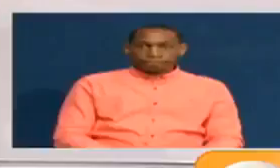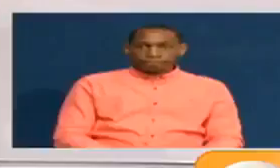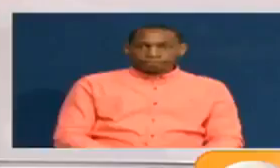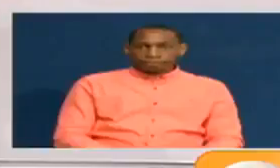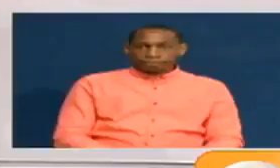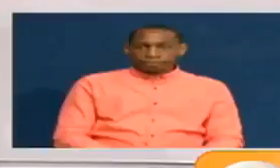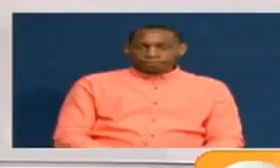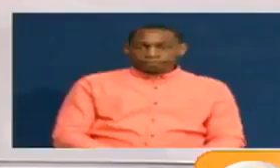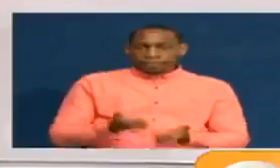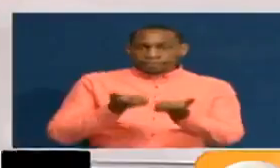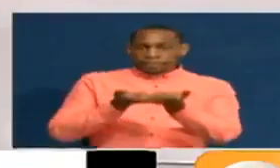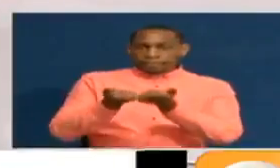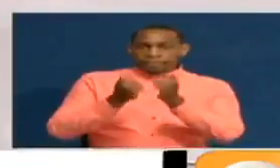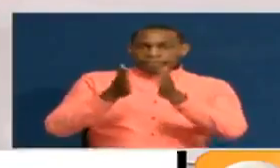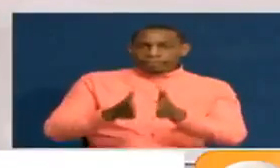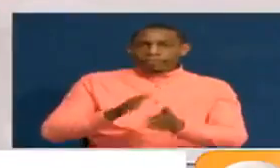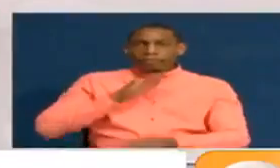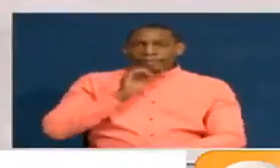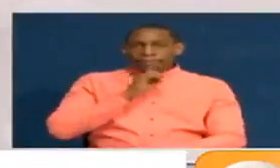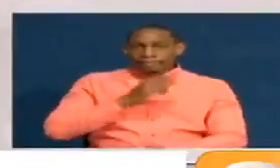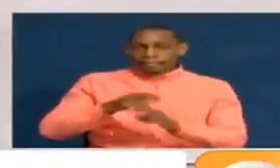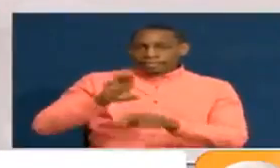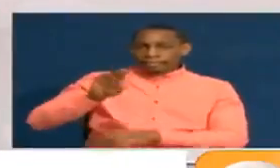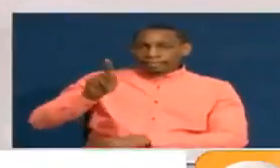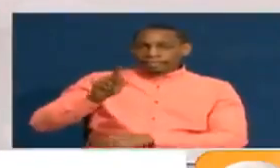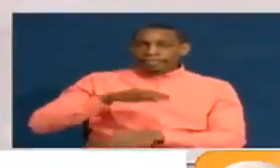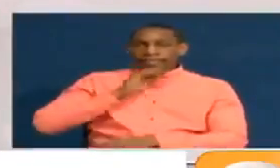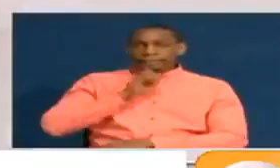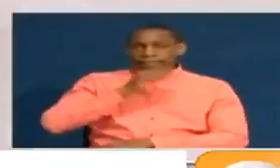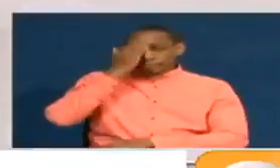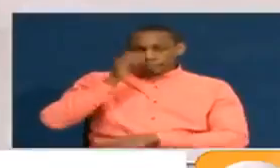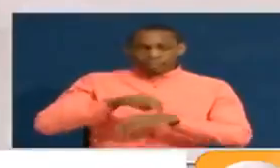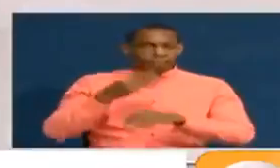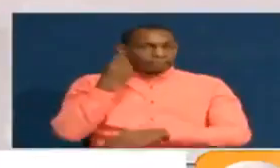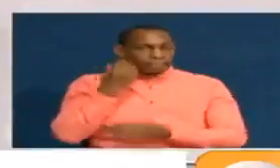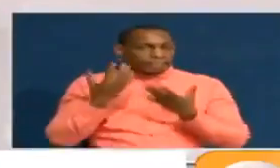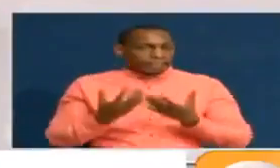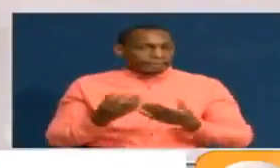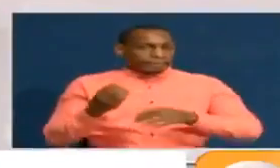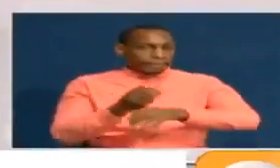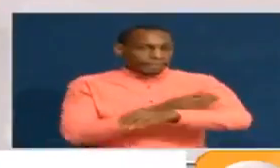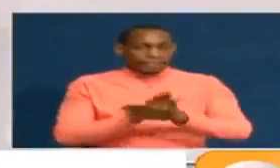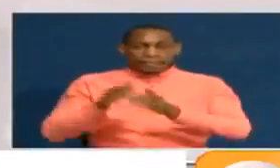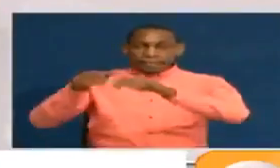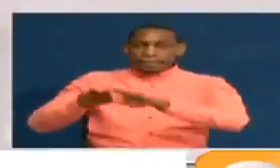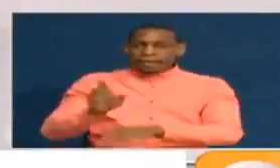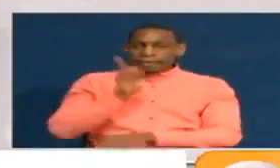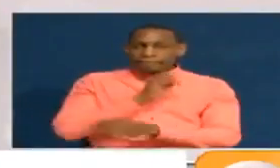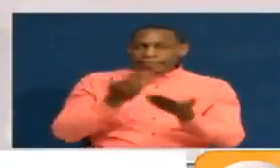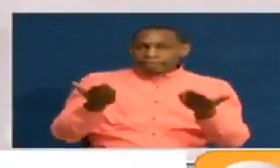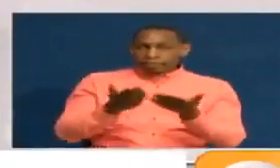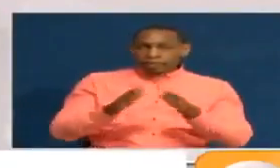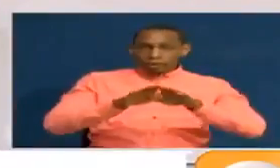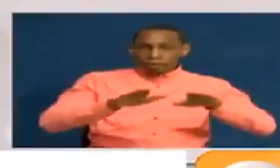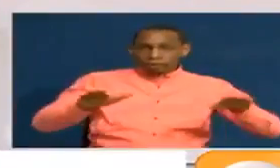The late industrialist Chris Kirubi, who succumbed on Monday after a long battle with cancer, has been buried at his